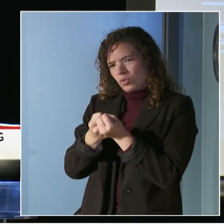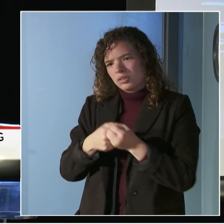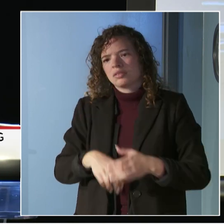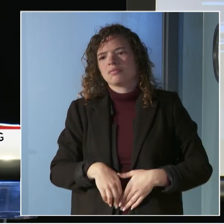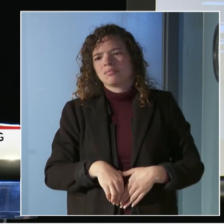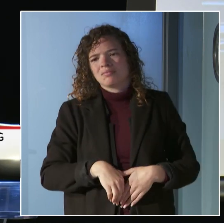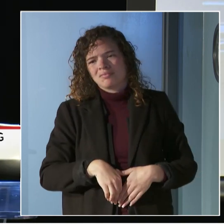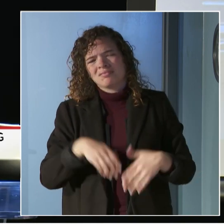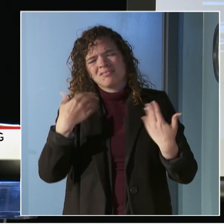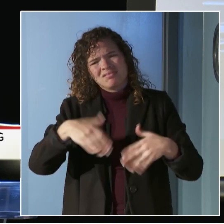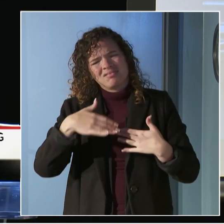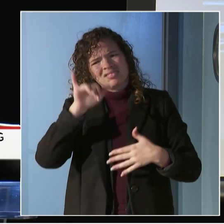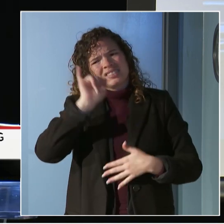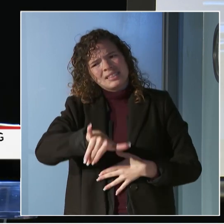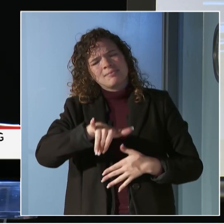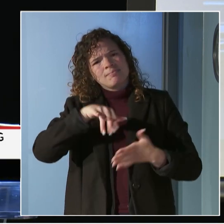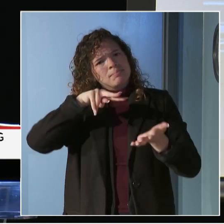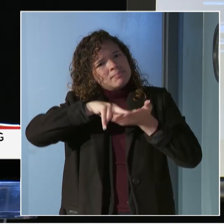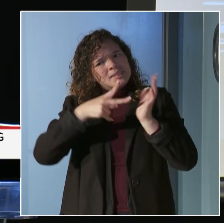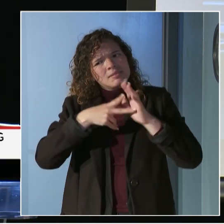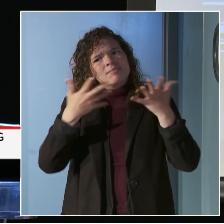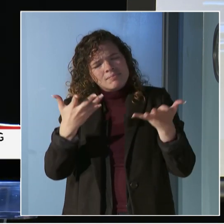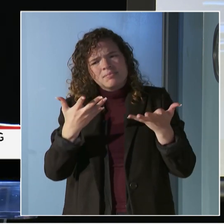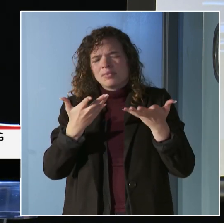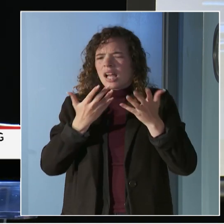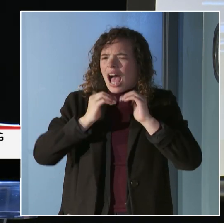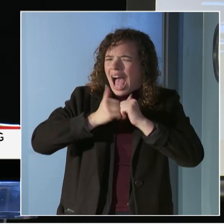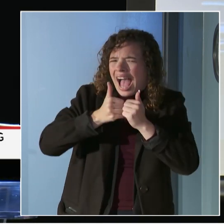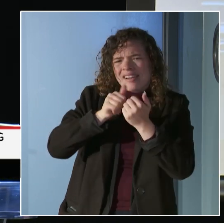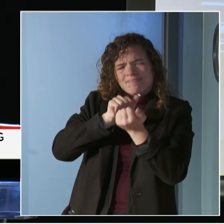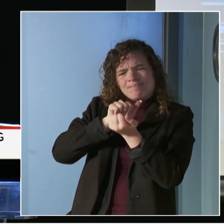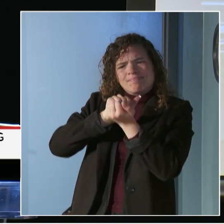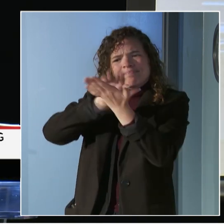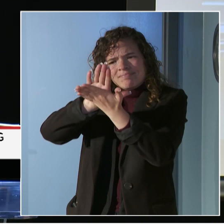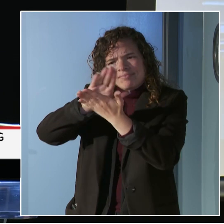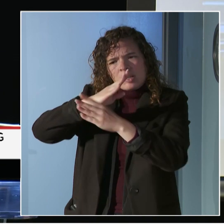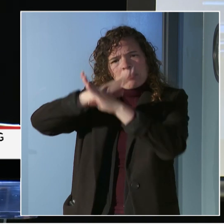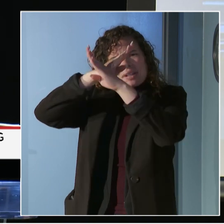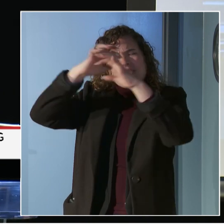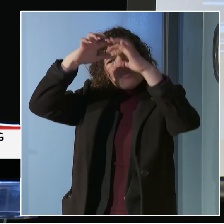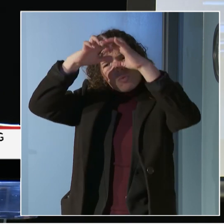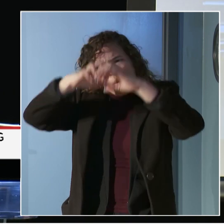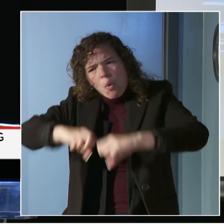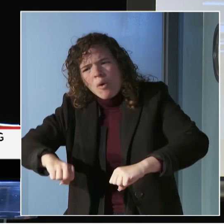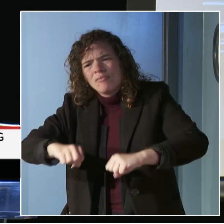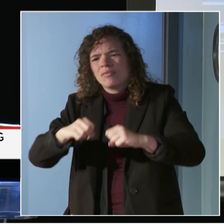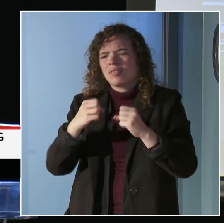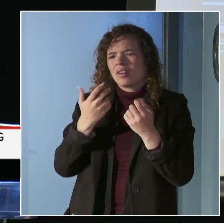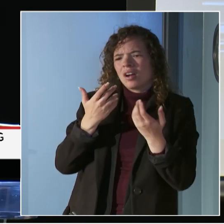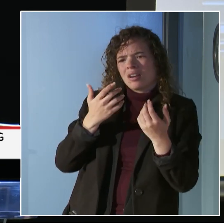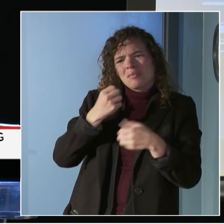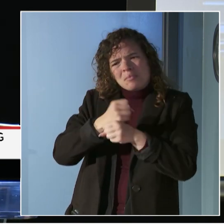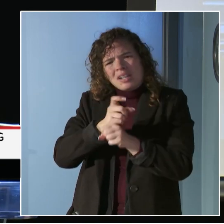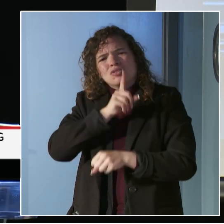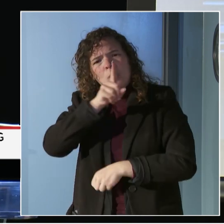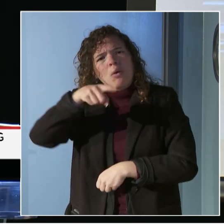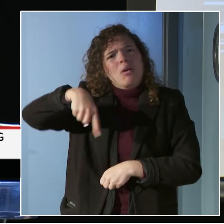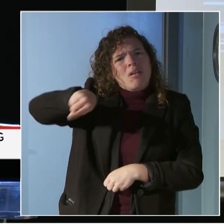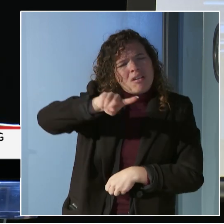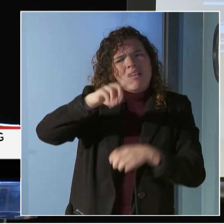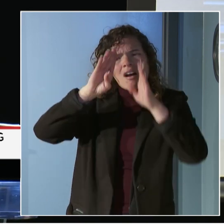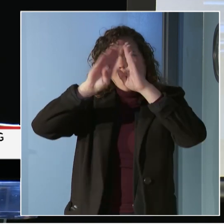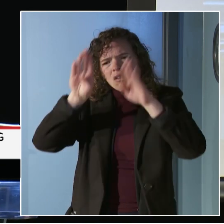about how to approach the challenges of housing in the city. We need to ask ourselves, what are we doing to ensure housing is accessible and guaranteed to